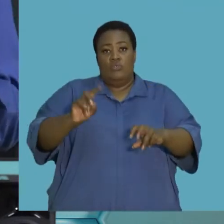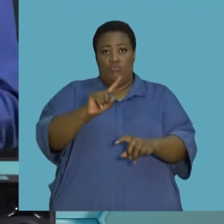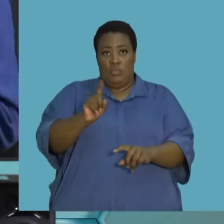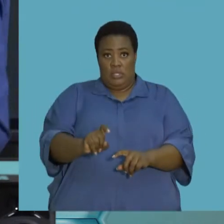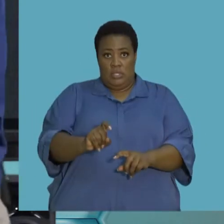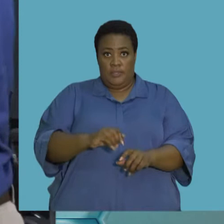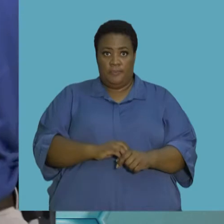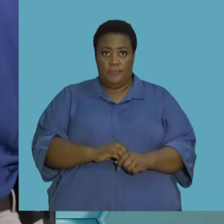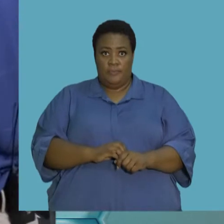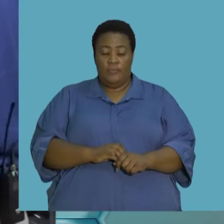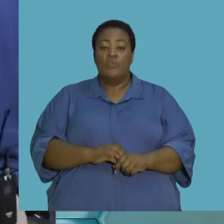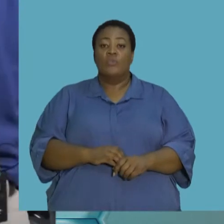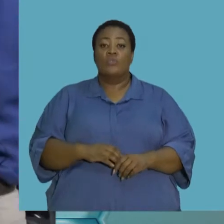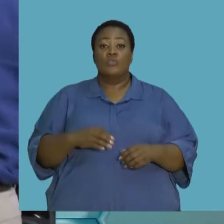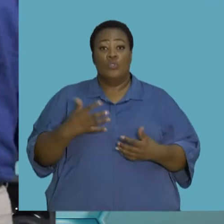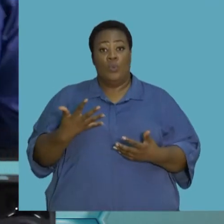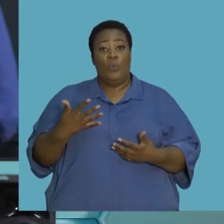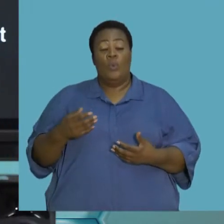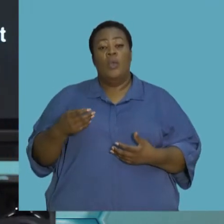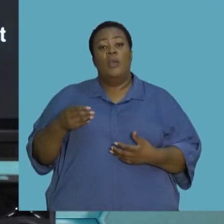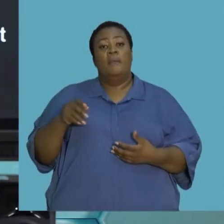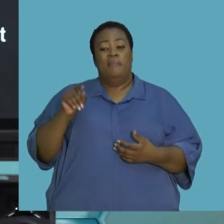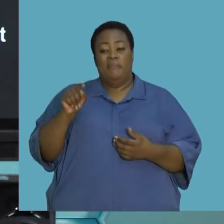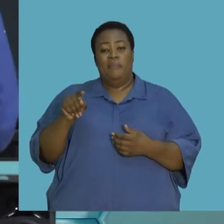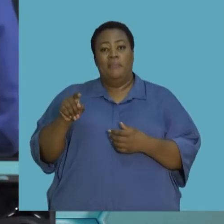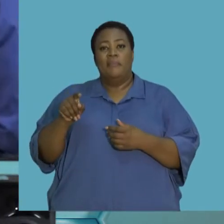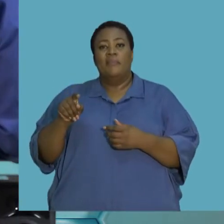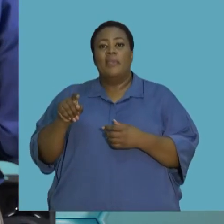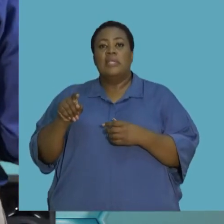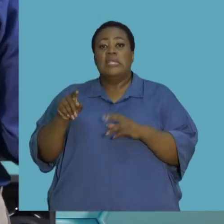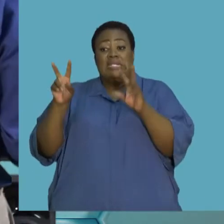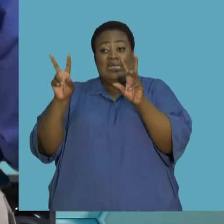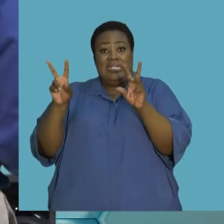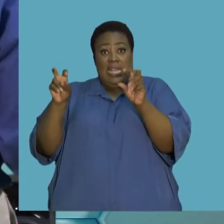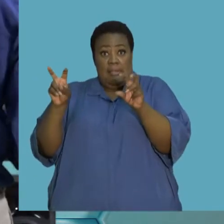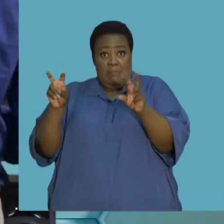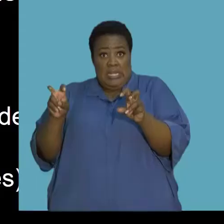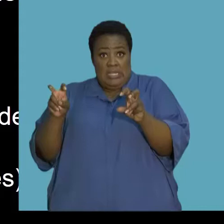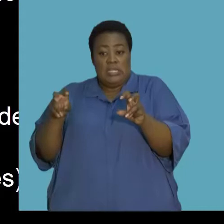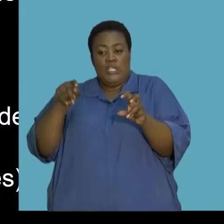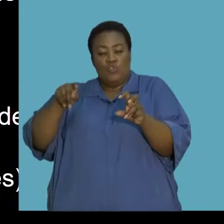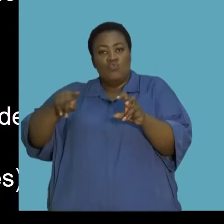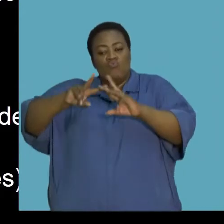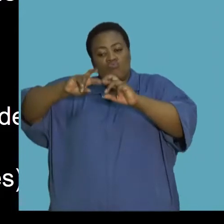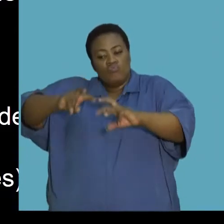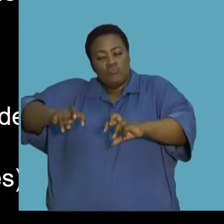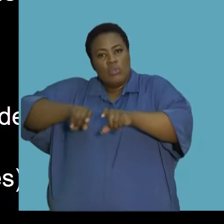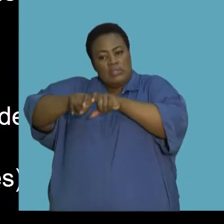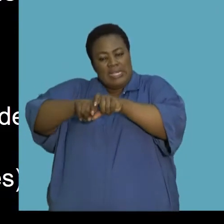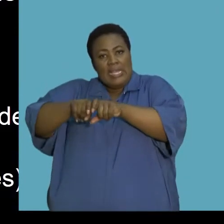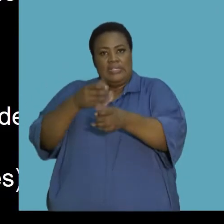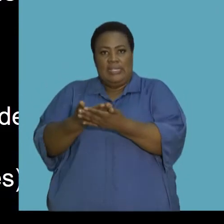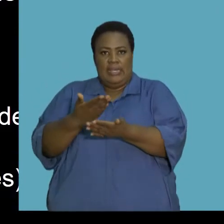So, a hypothesis is a precise, testable statement of what the researcher